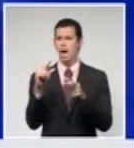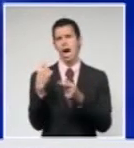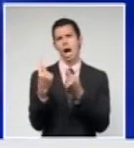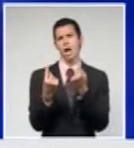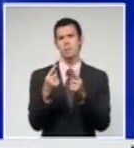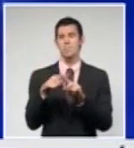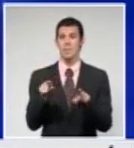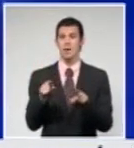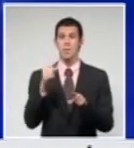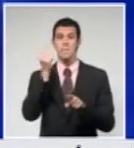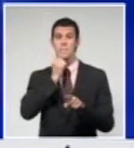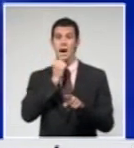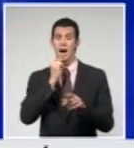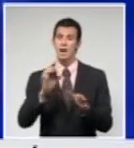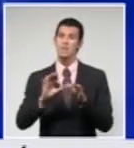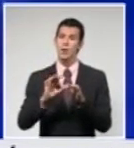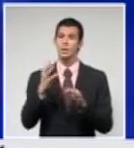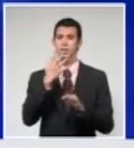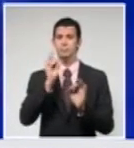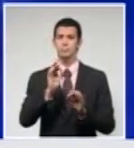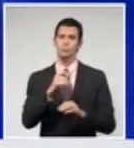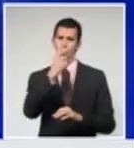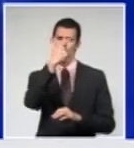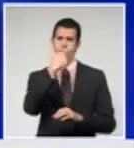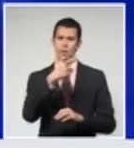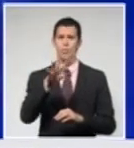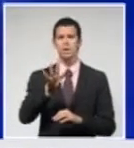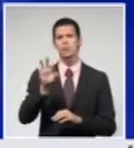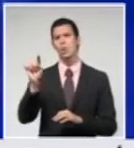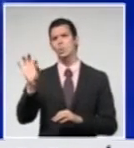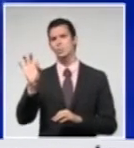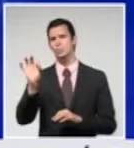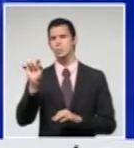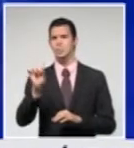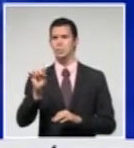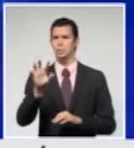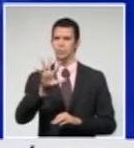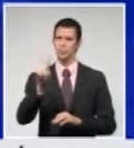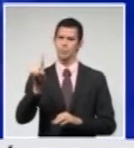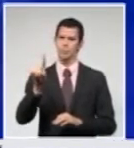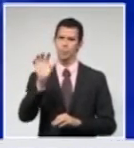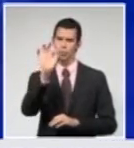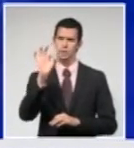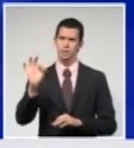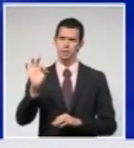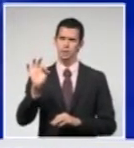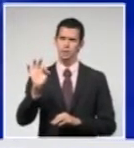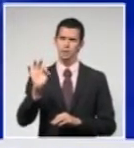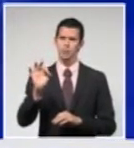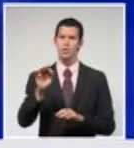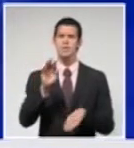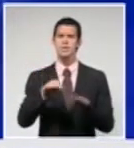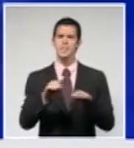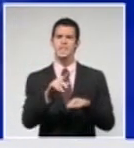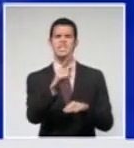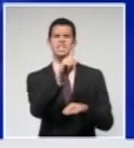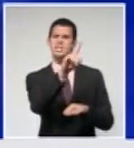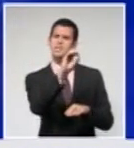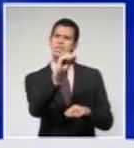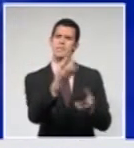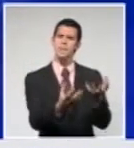per 100,000 inhabitants over the last 15 days, with